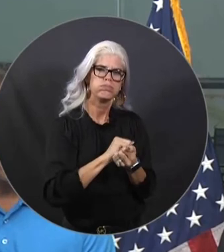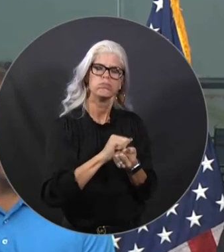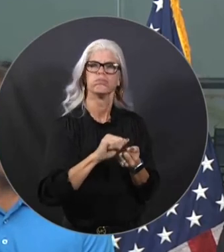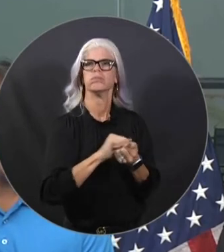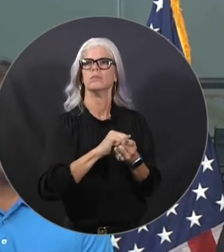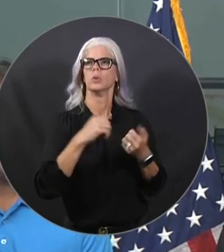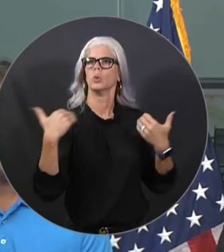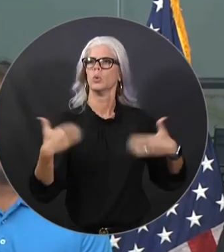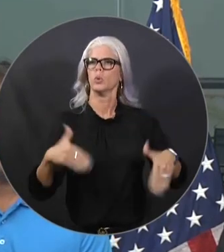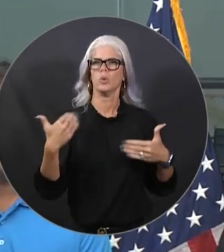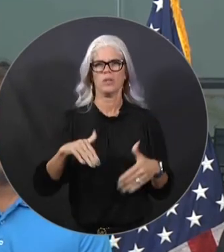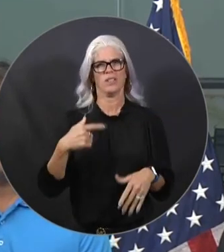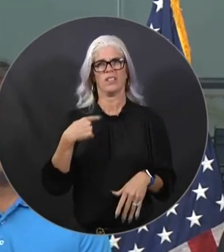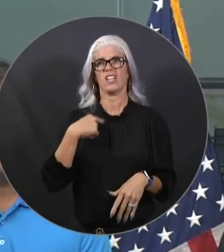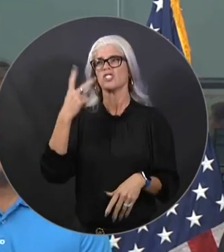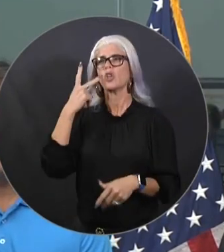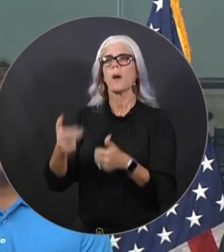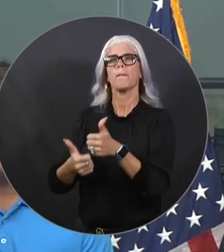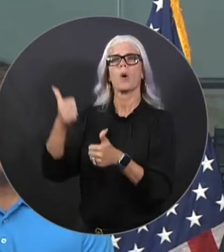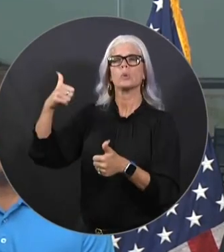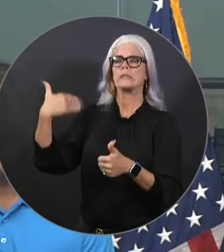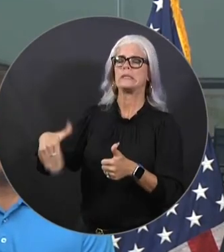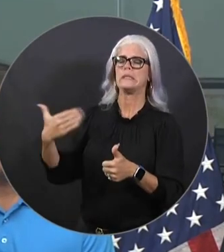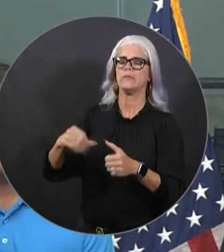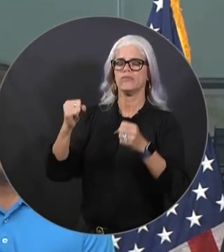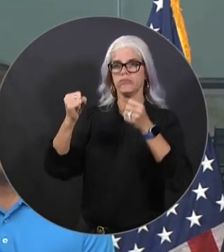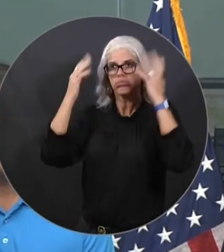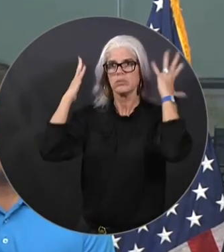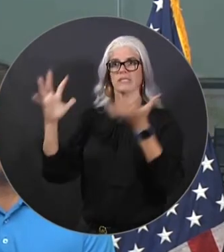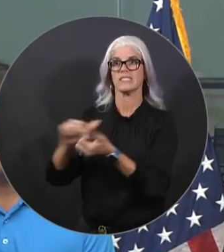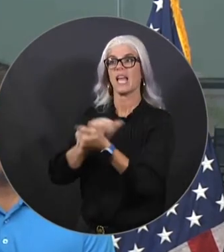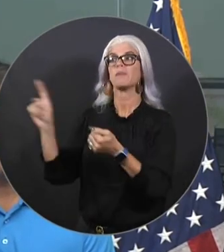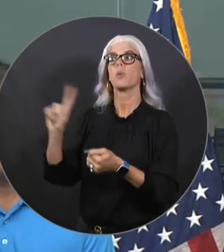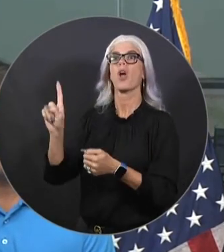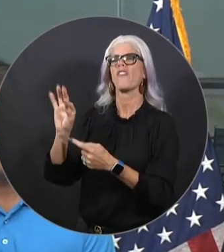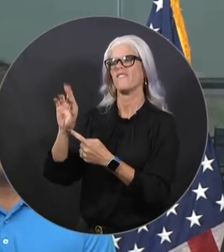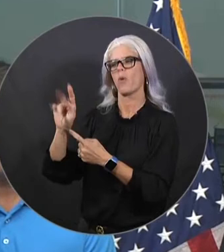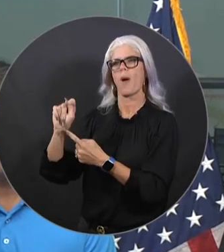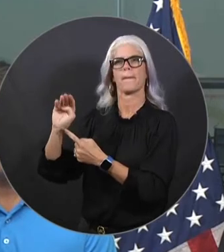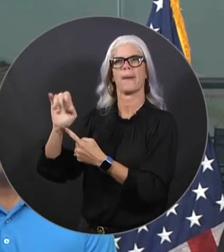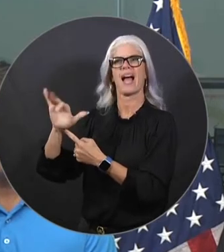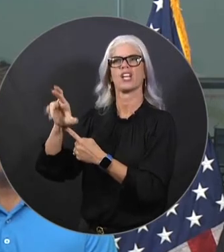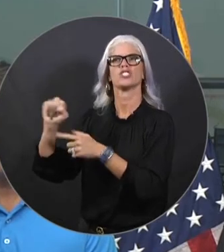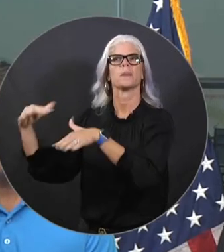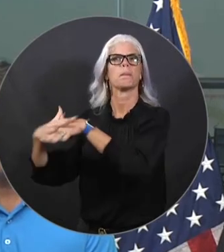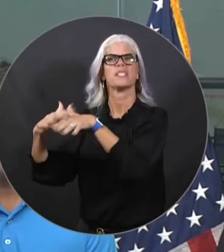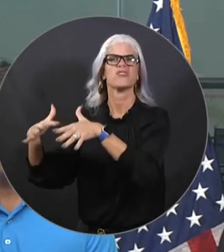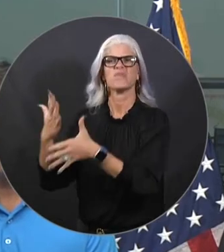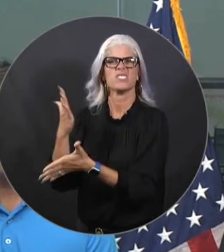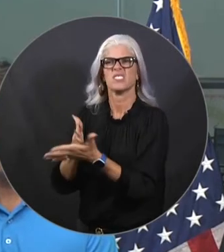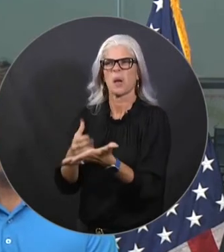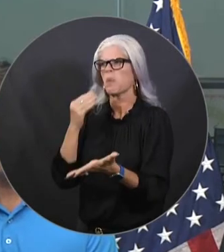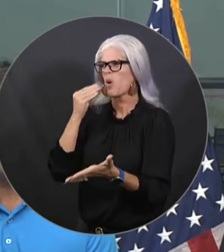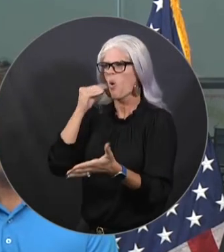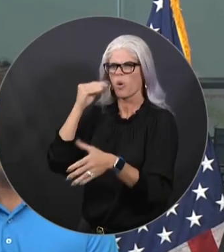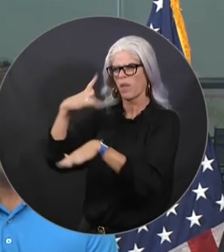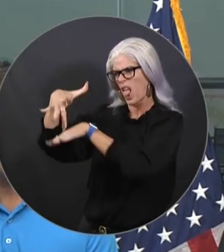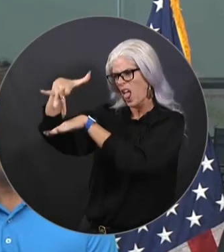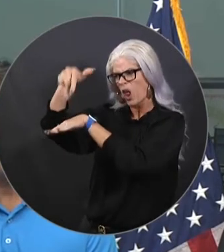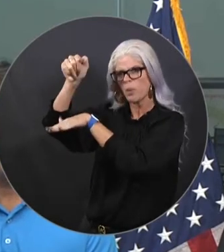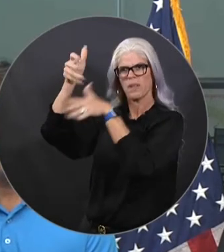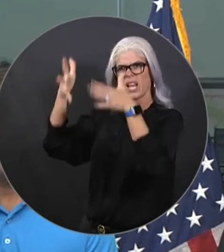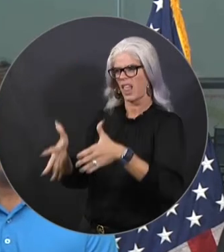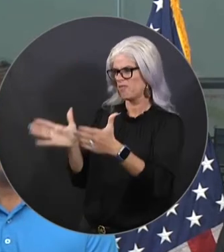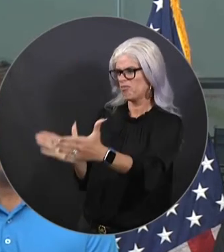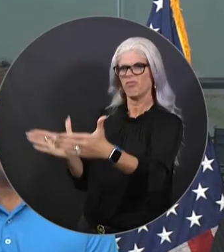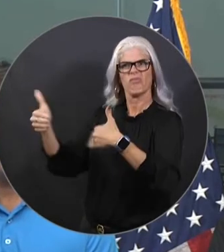Fort Myers Beach. Some of the homes were wiped out, and some of it was just concrete slabs. Of course, there were damage